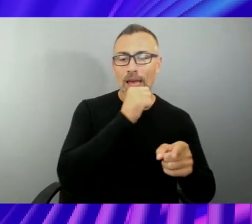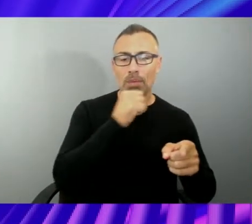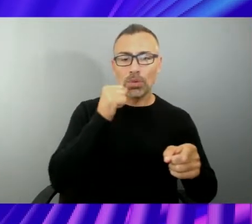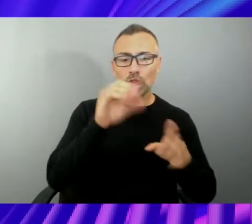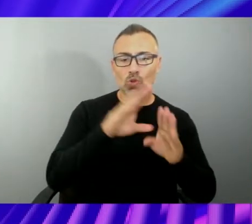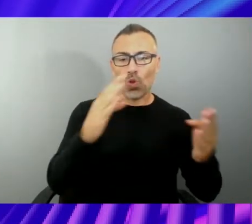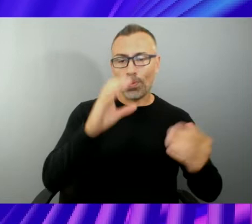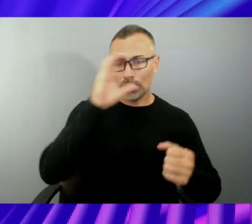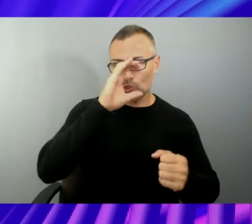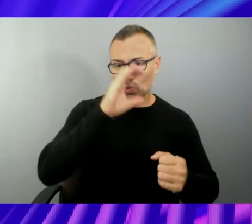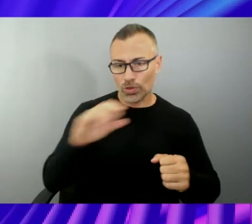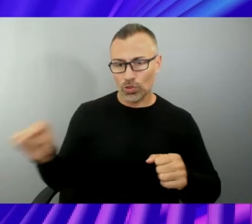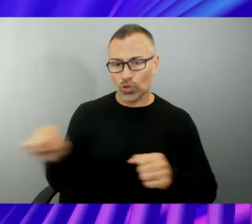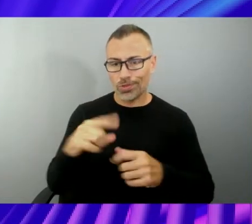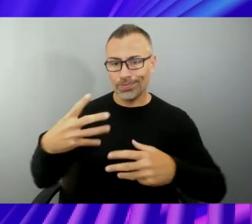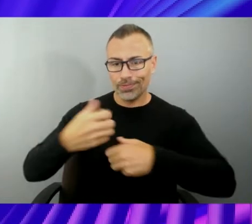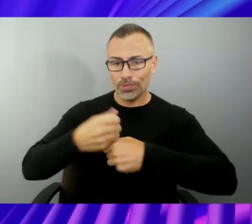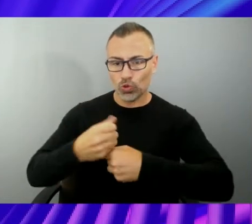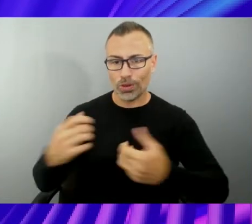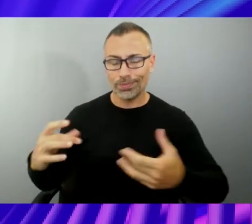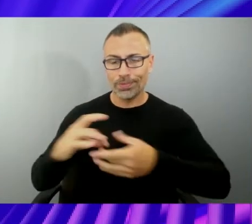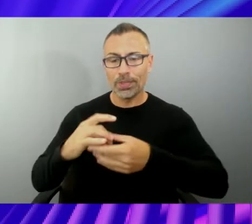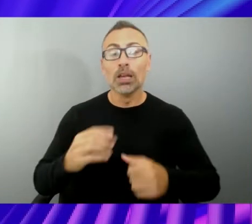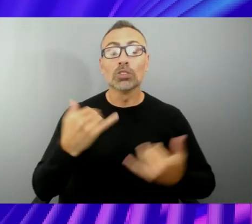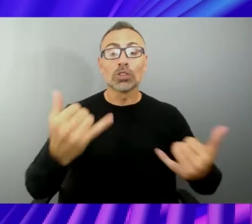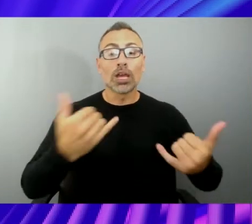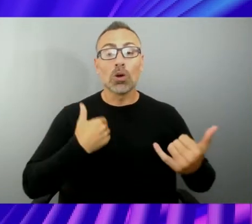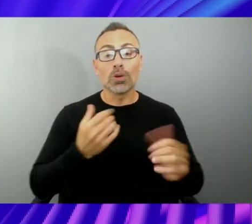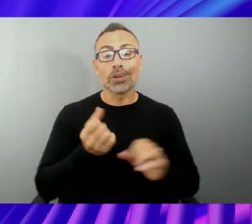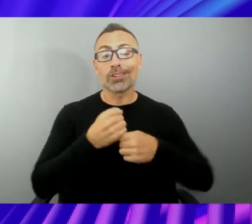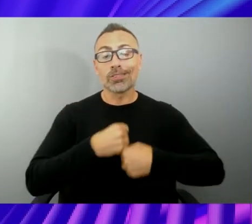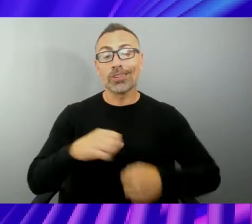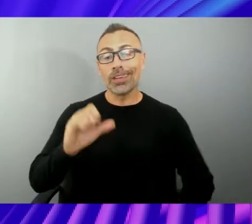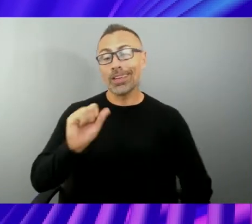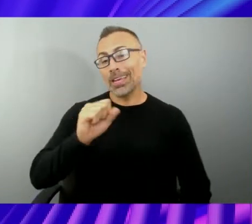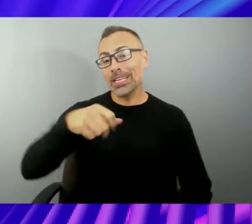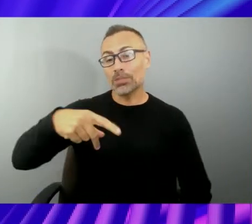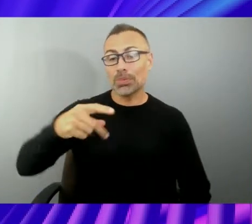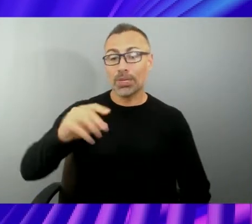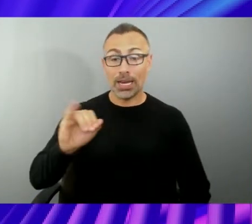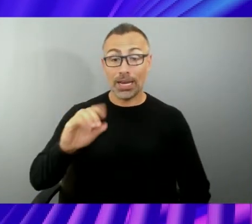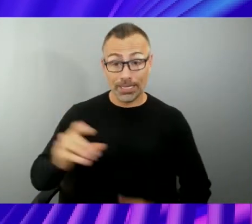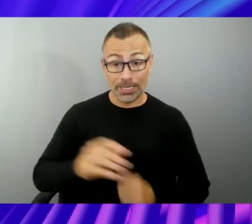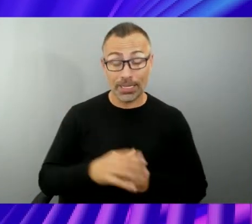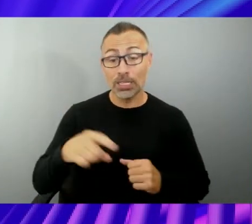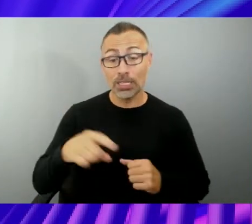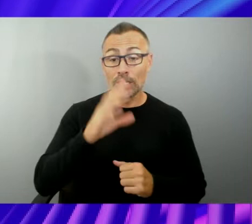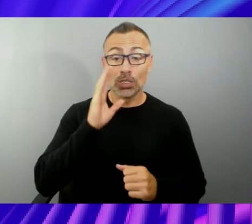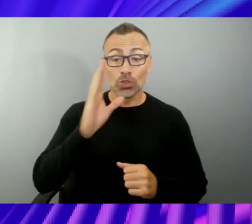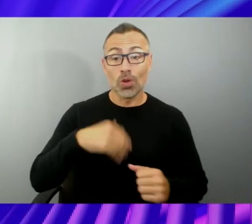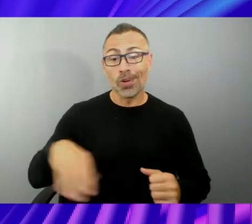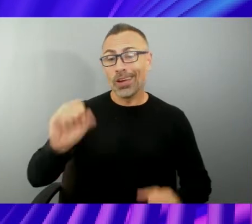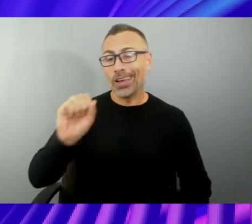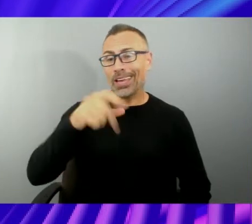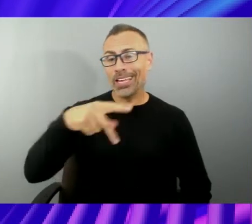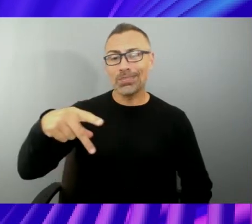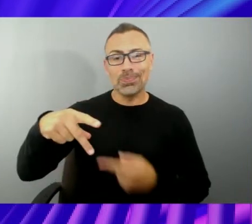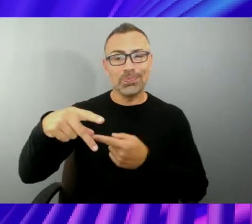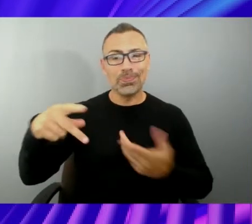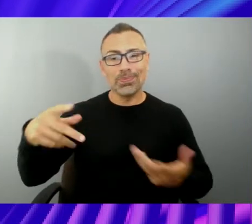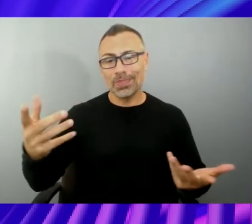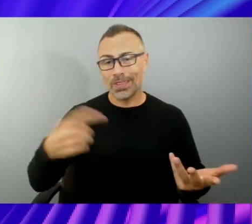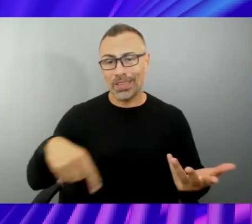provide SP entity ID. Here, SP is Amazon OpenSearch. Amazon OpenSearch. SP is nothing but service